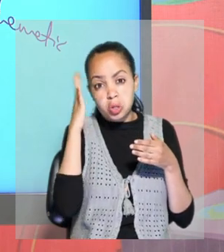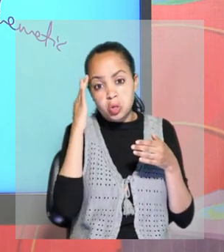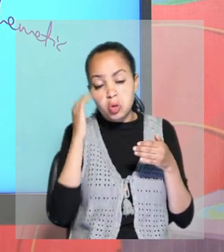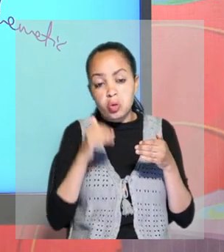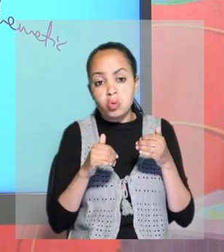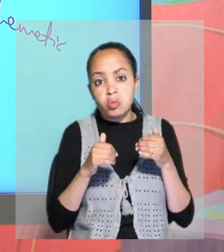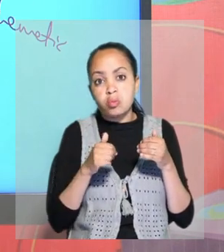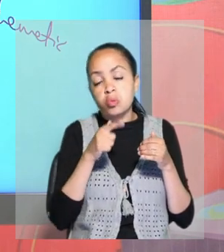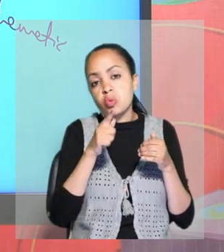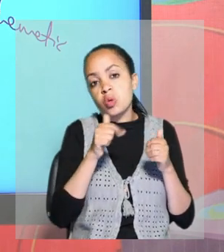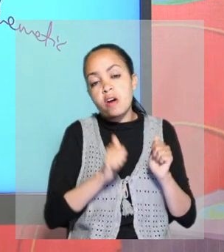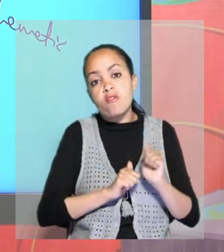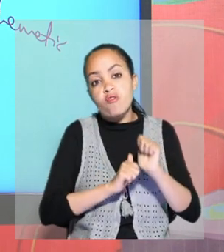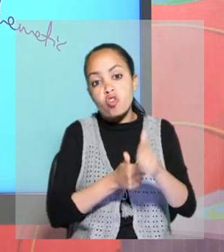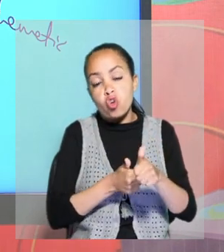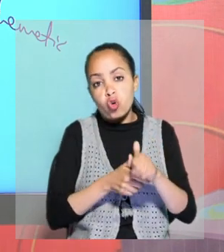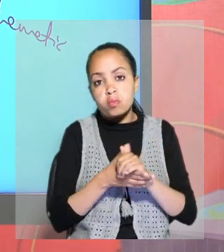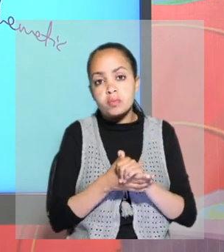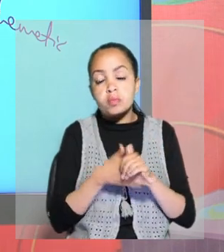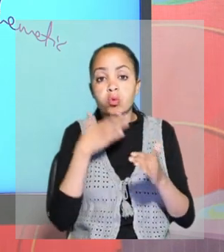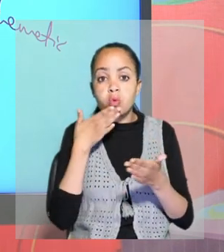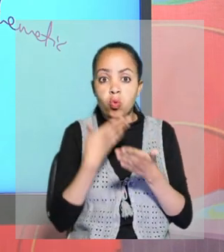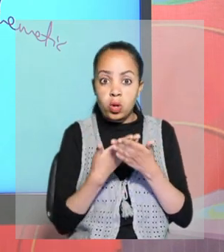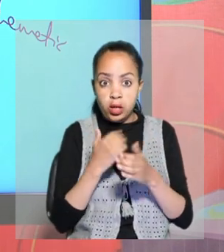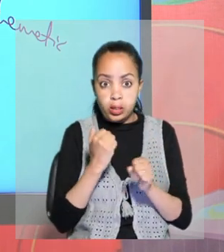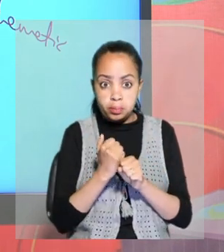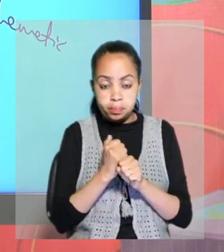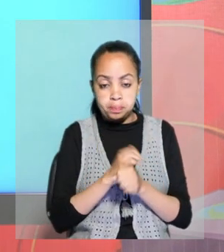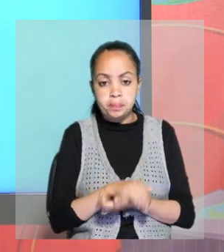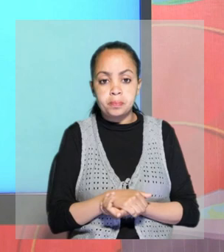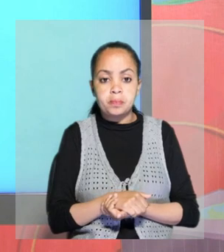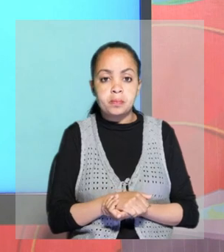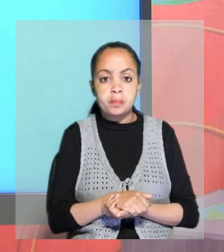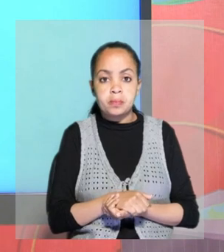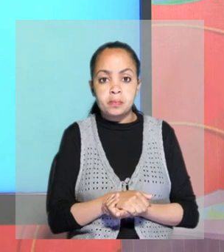can follow. Well then,